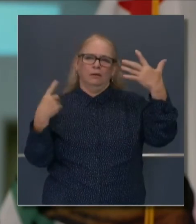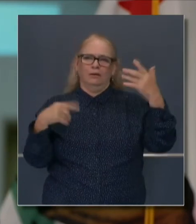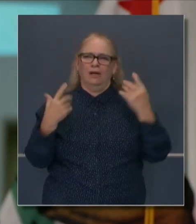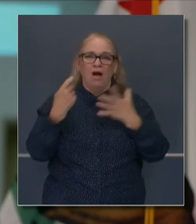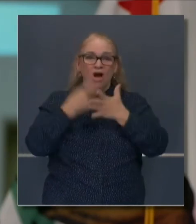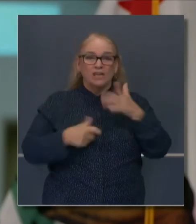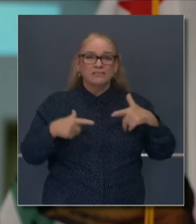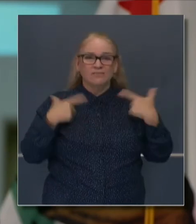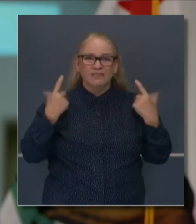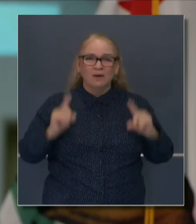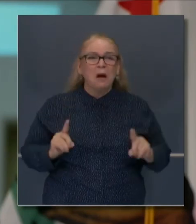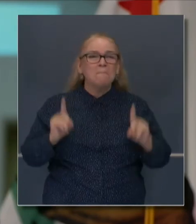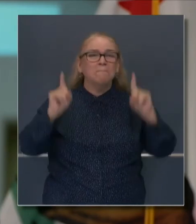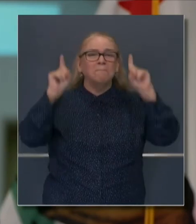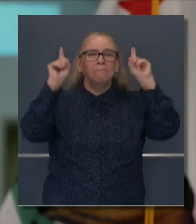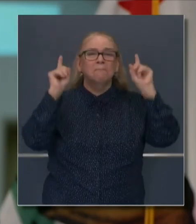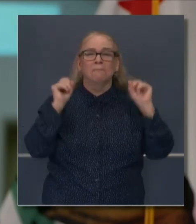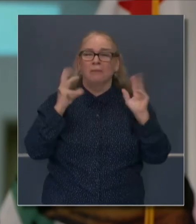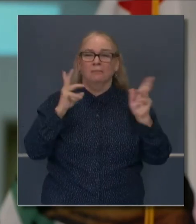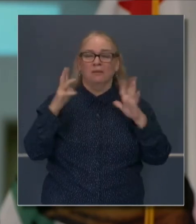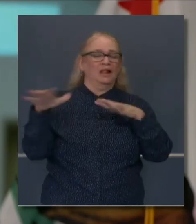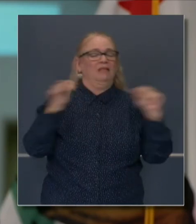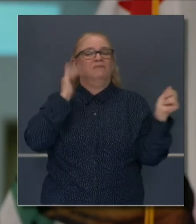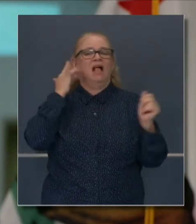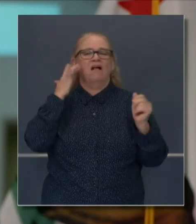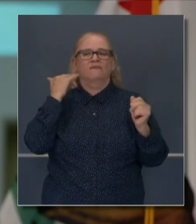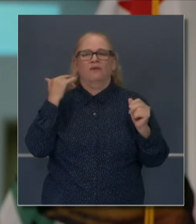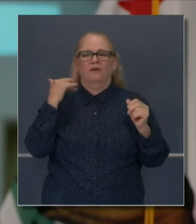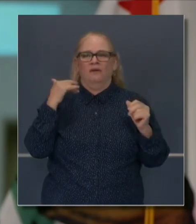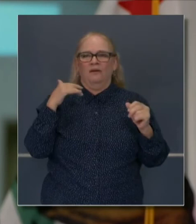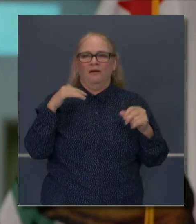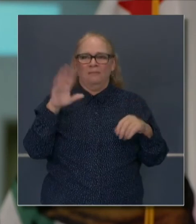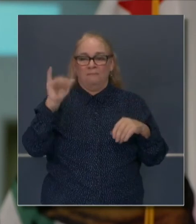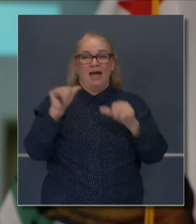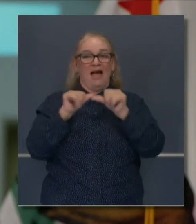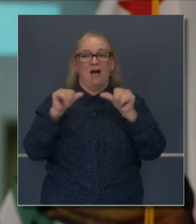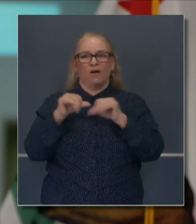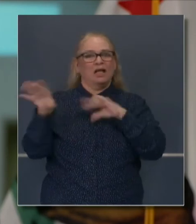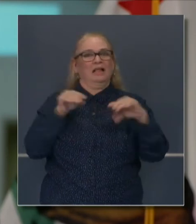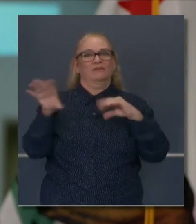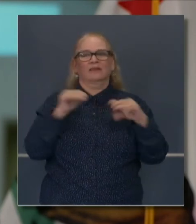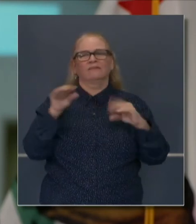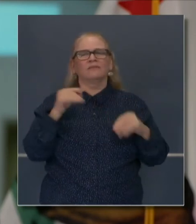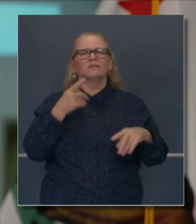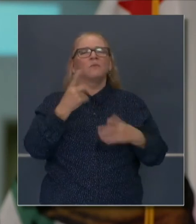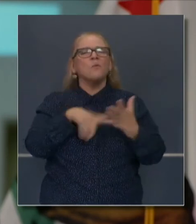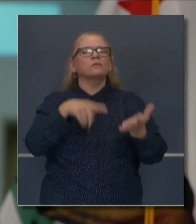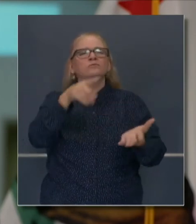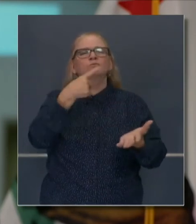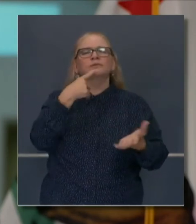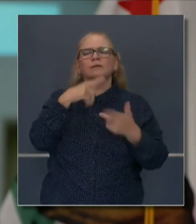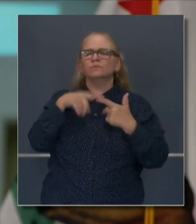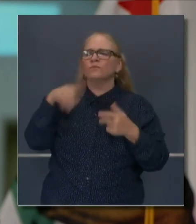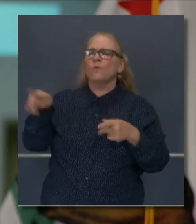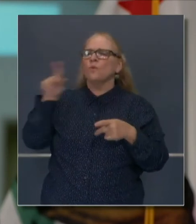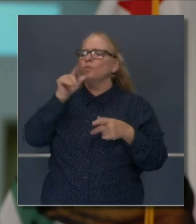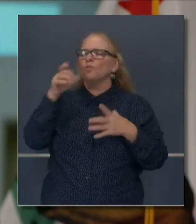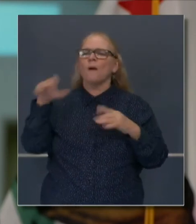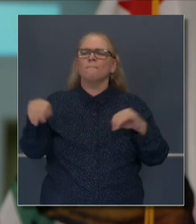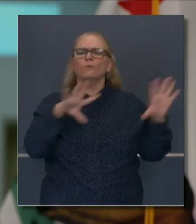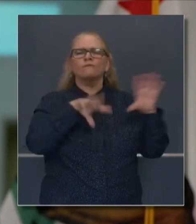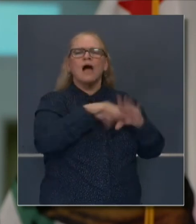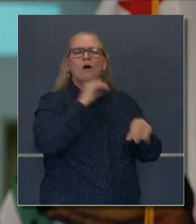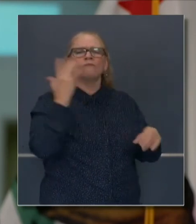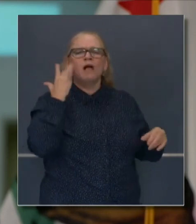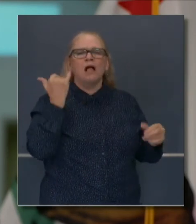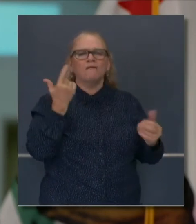want to leave the Bay Area. What do you say to the people who are ready to give up on California? I've lived here half a century. I've